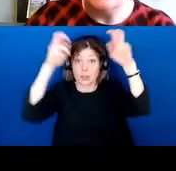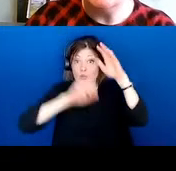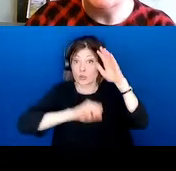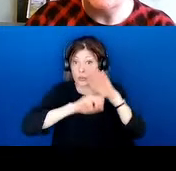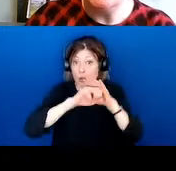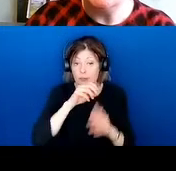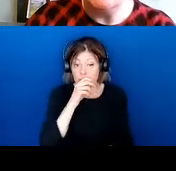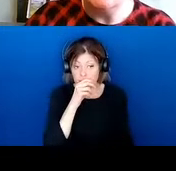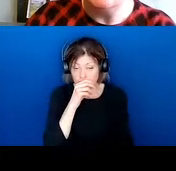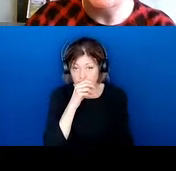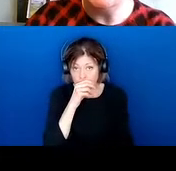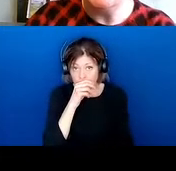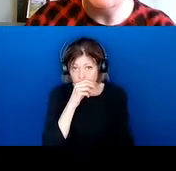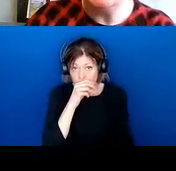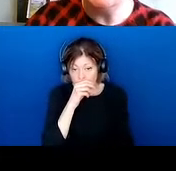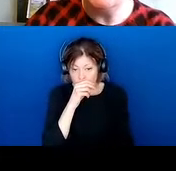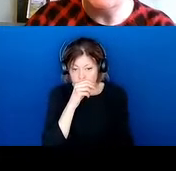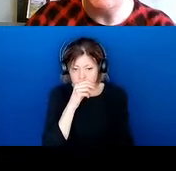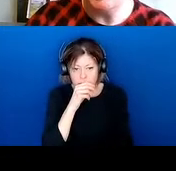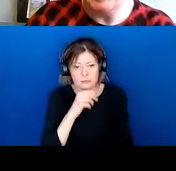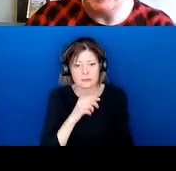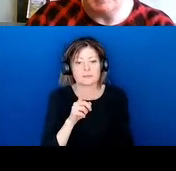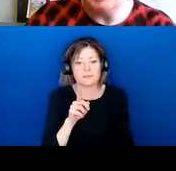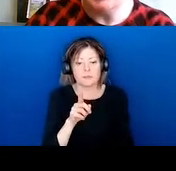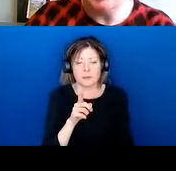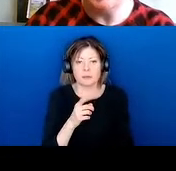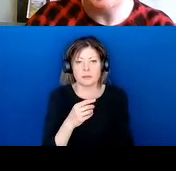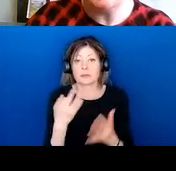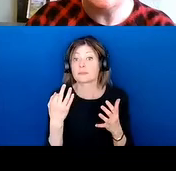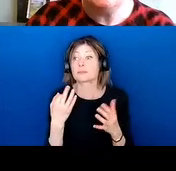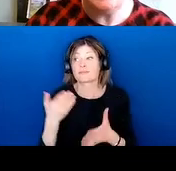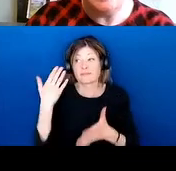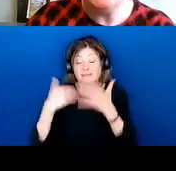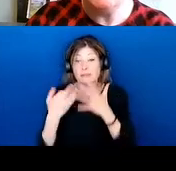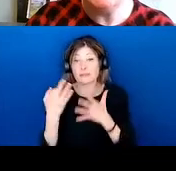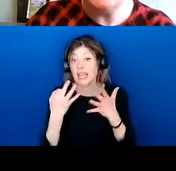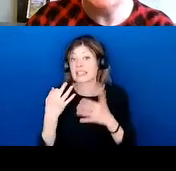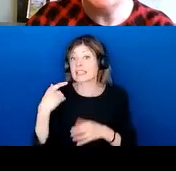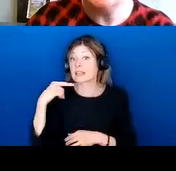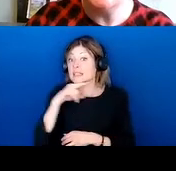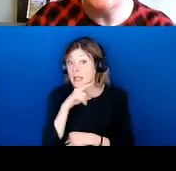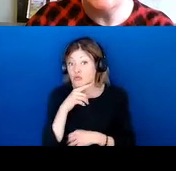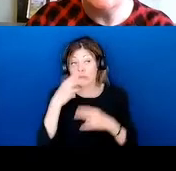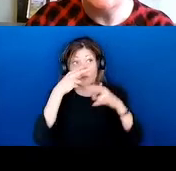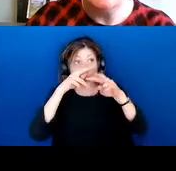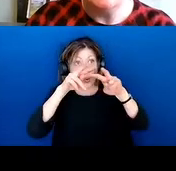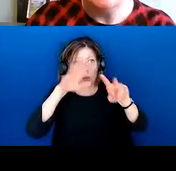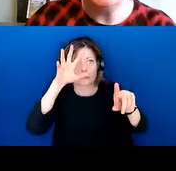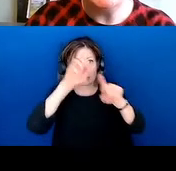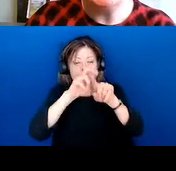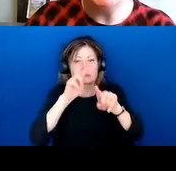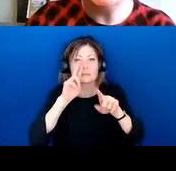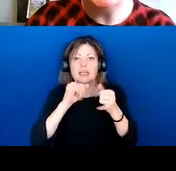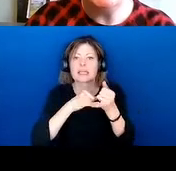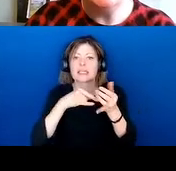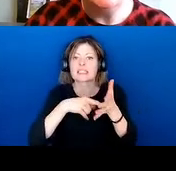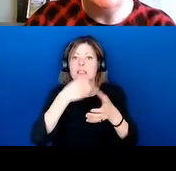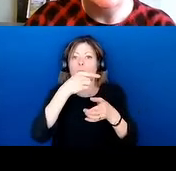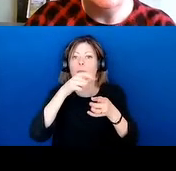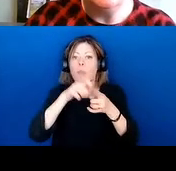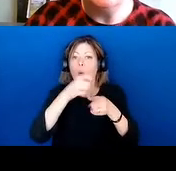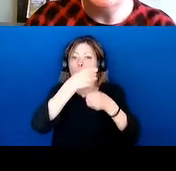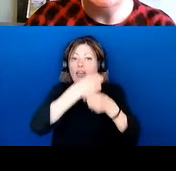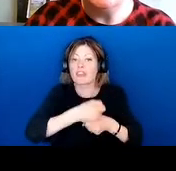In the 18th century, visitors could see St. Paul's Cathedral and Windsor Castle, as well as Box